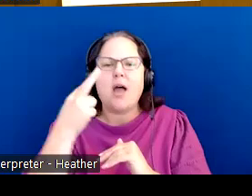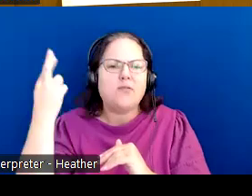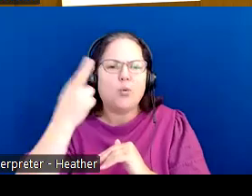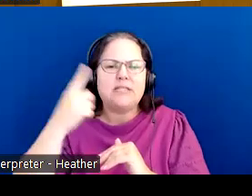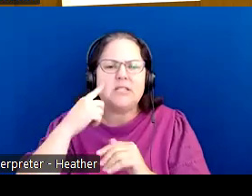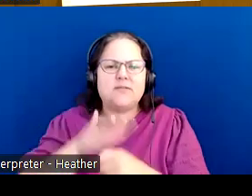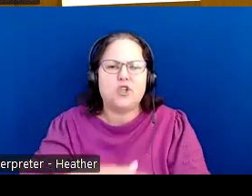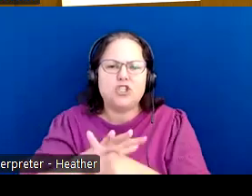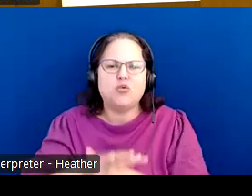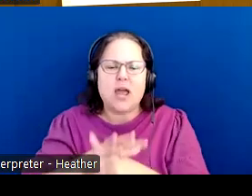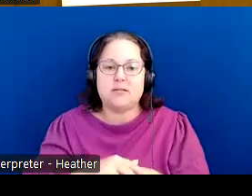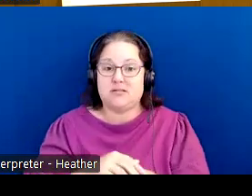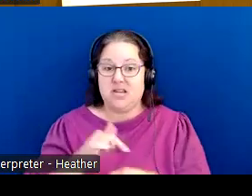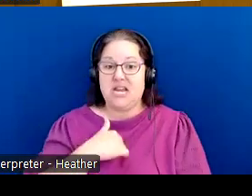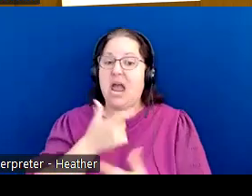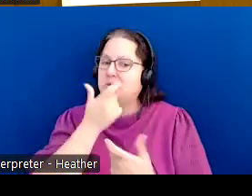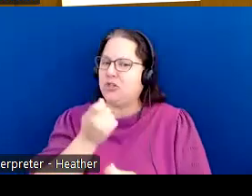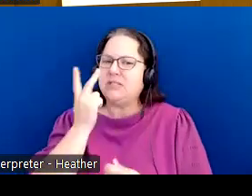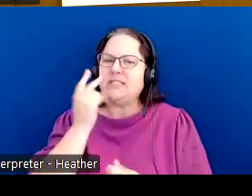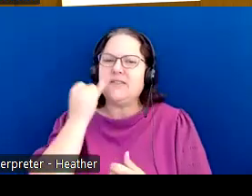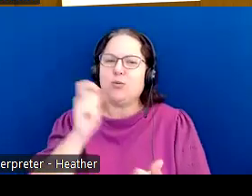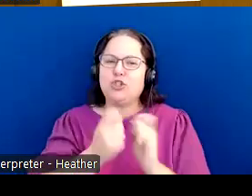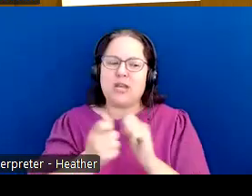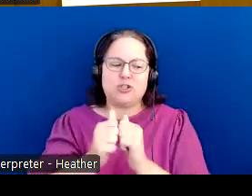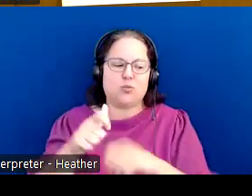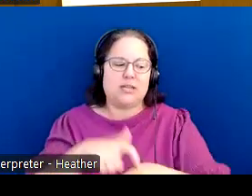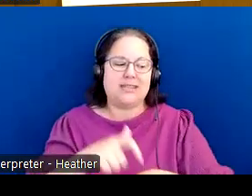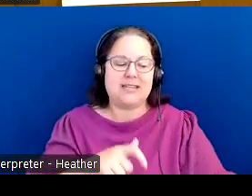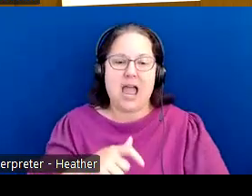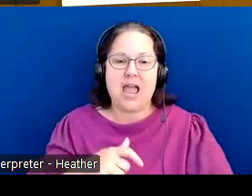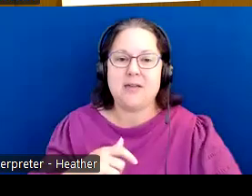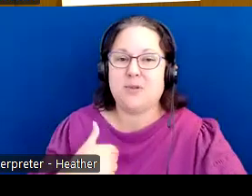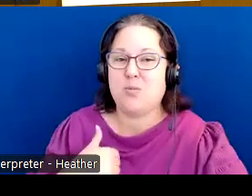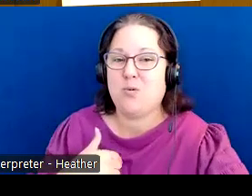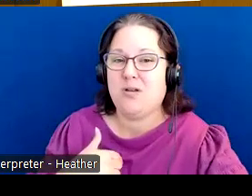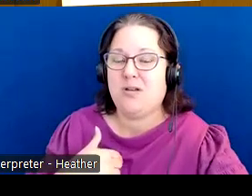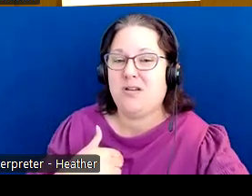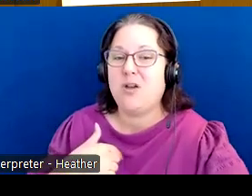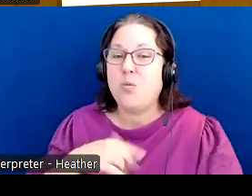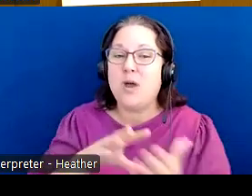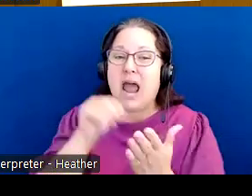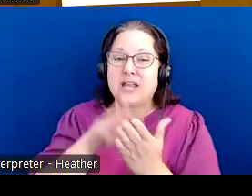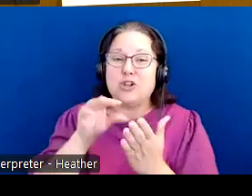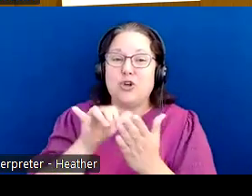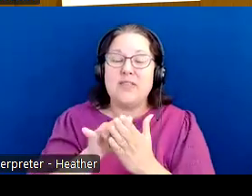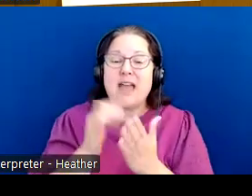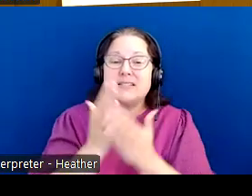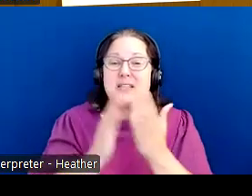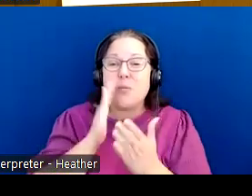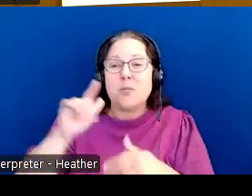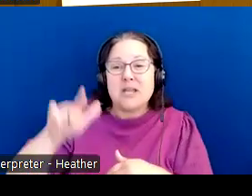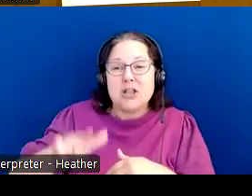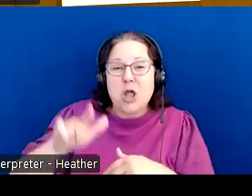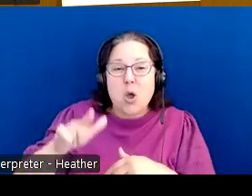was interested to see, did they change over time? And what we did find is that the mean distress scores are lower at 2